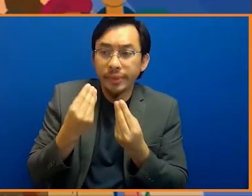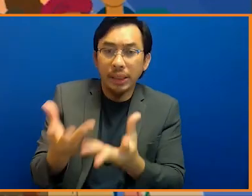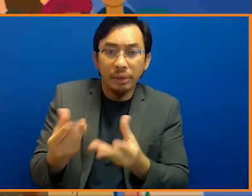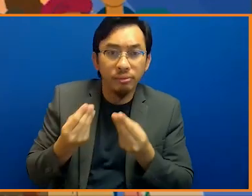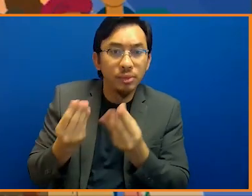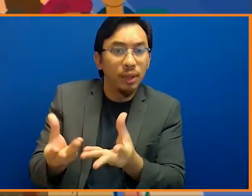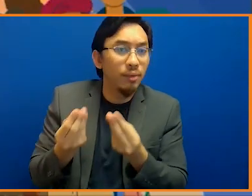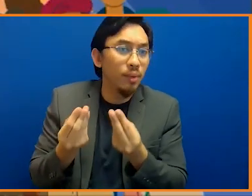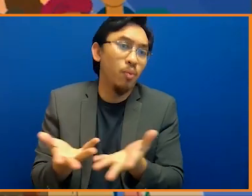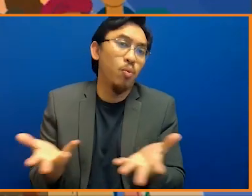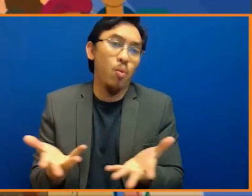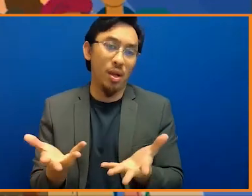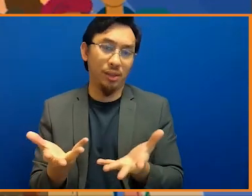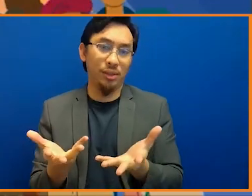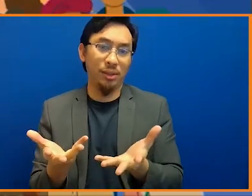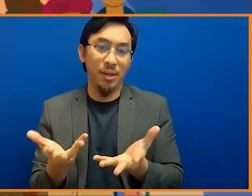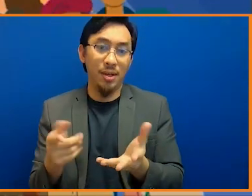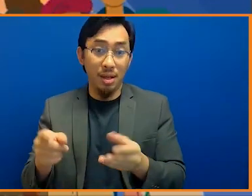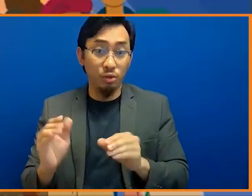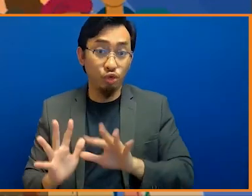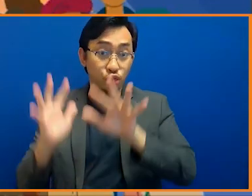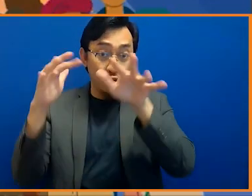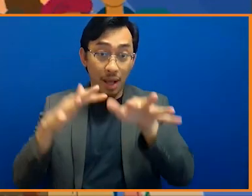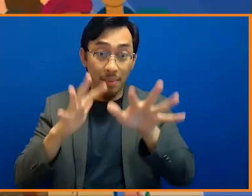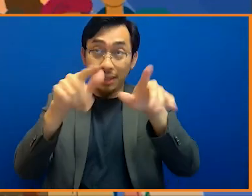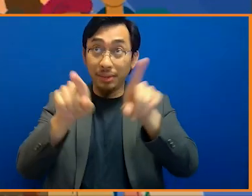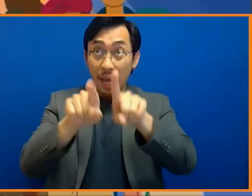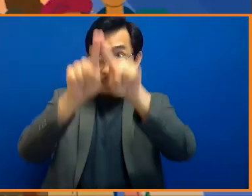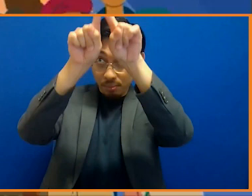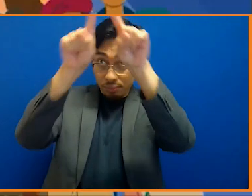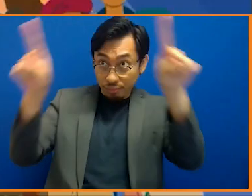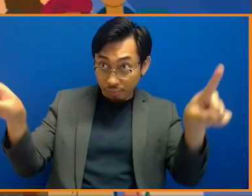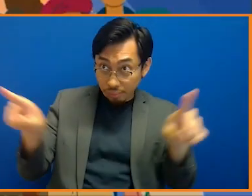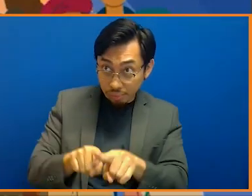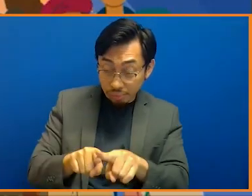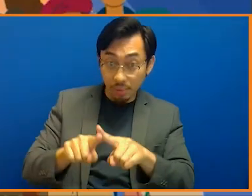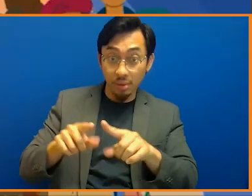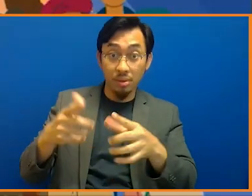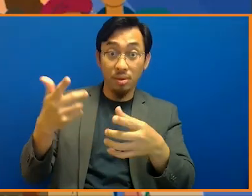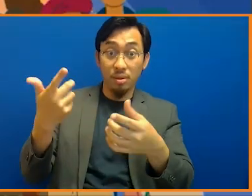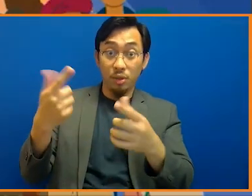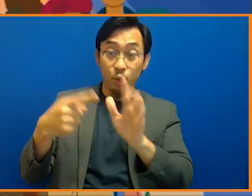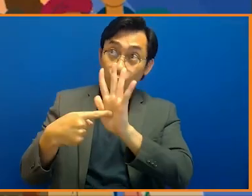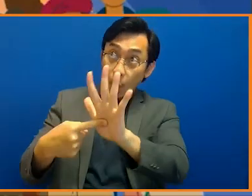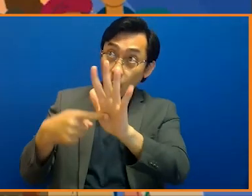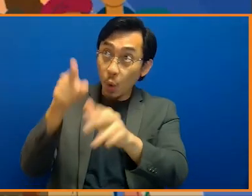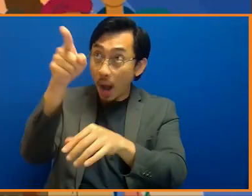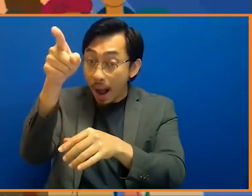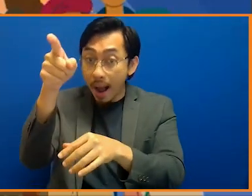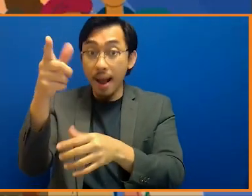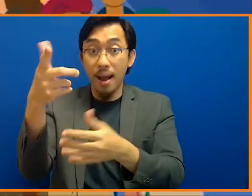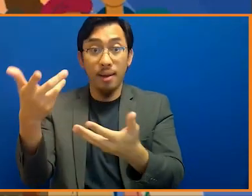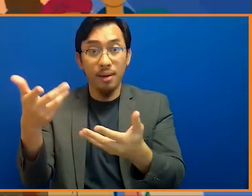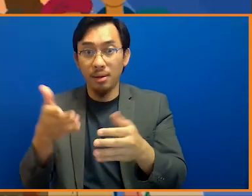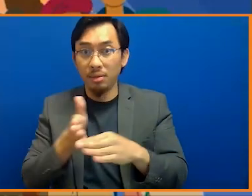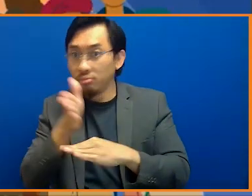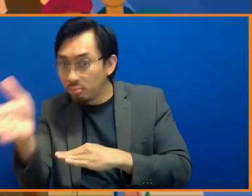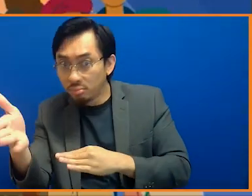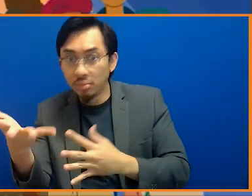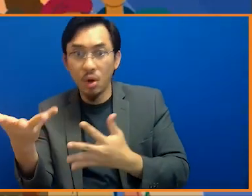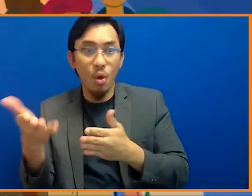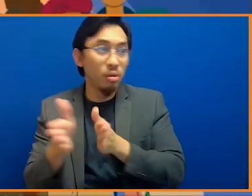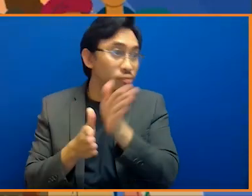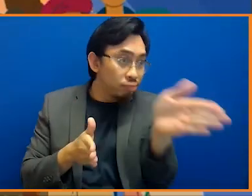can provide is by having ample tsunami evacuation signs. And then we need